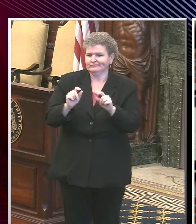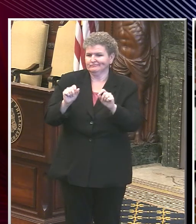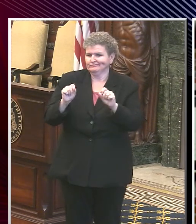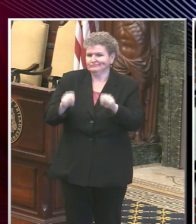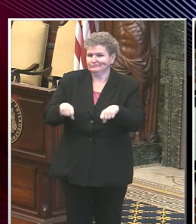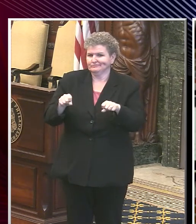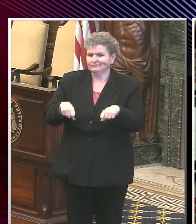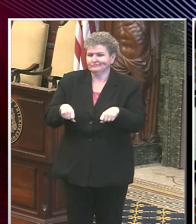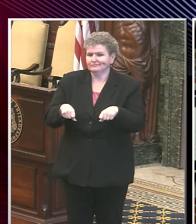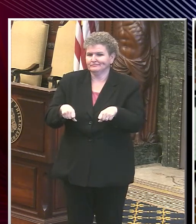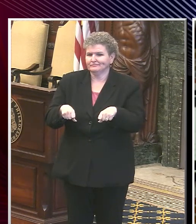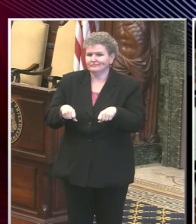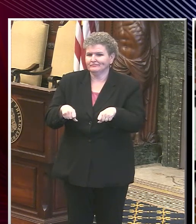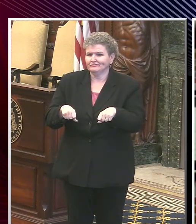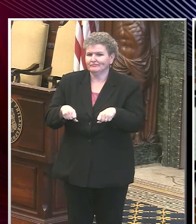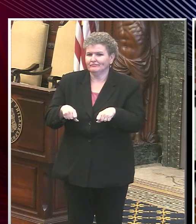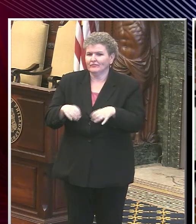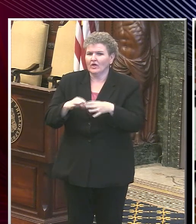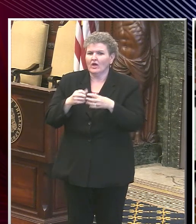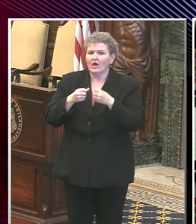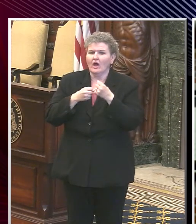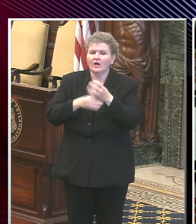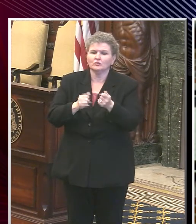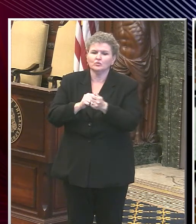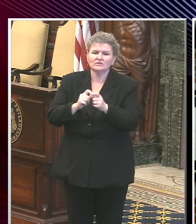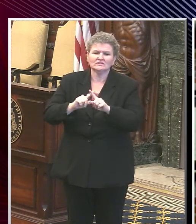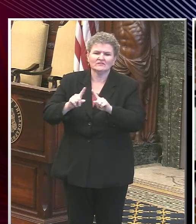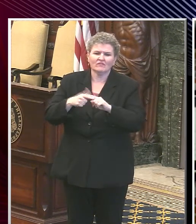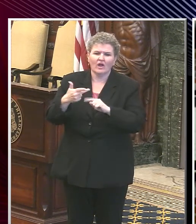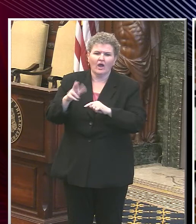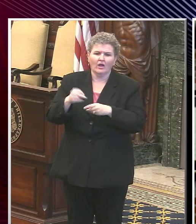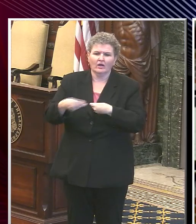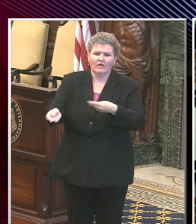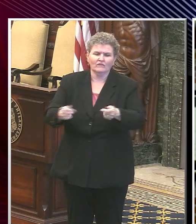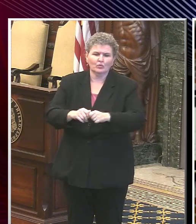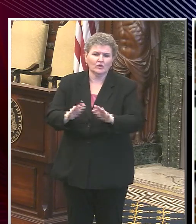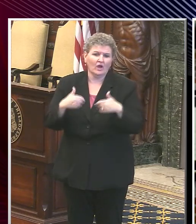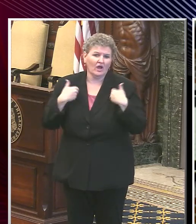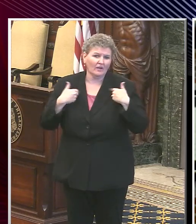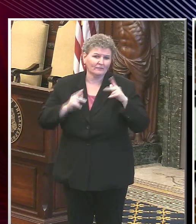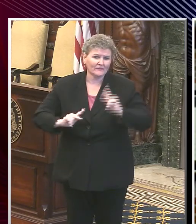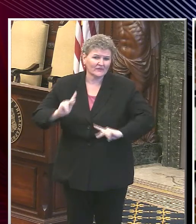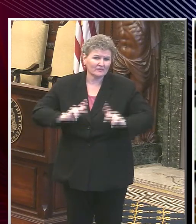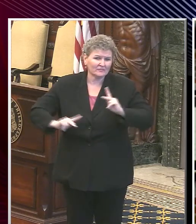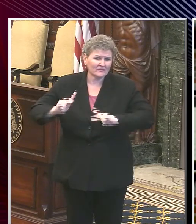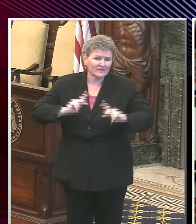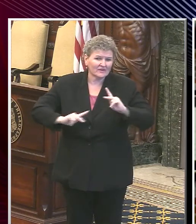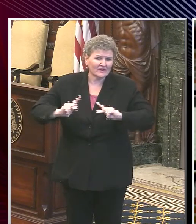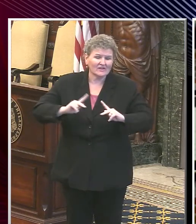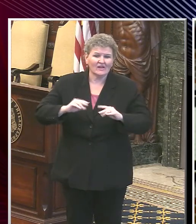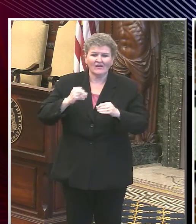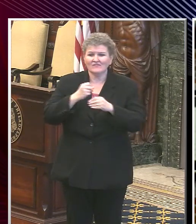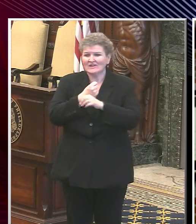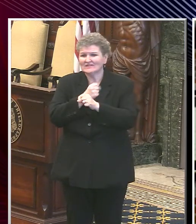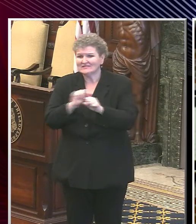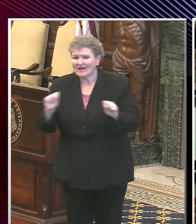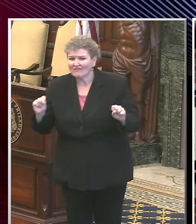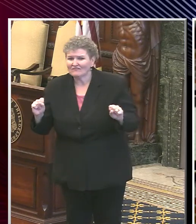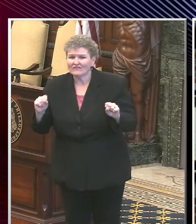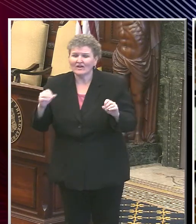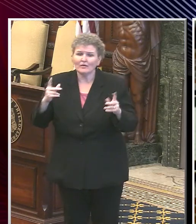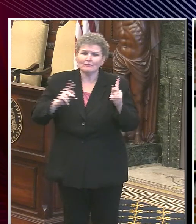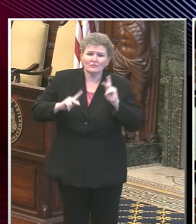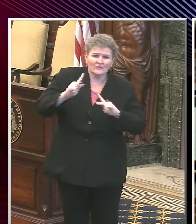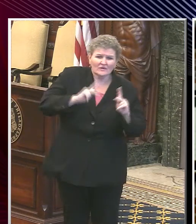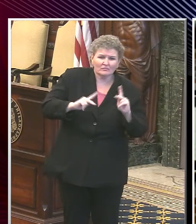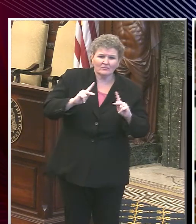extend to some of these young people in the street that we're trying to help and save. So we've had people in our employ that have